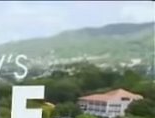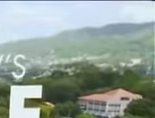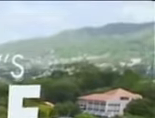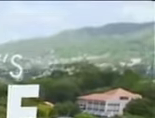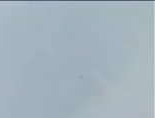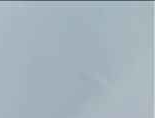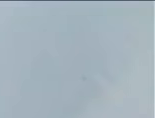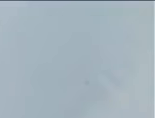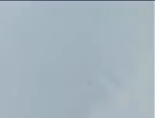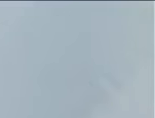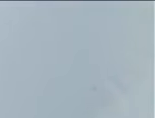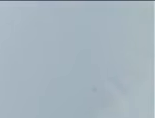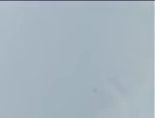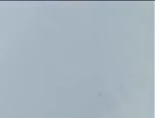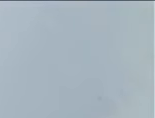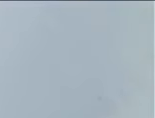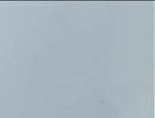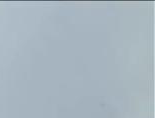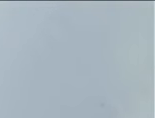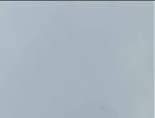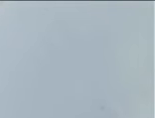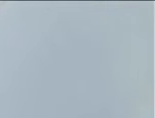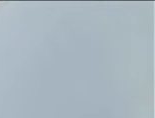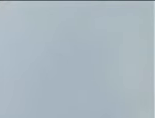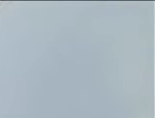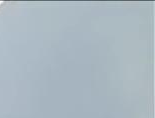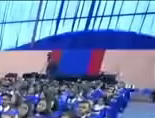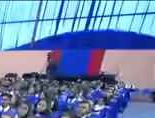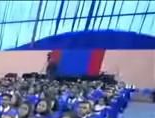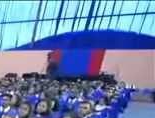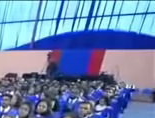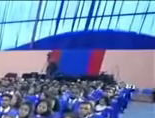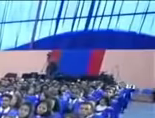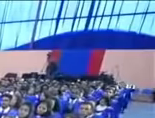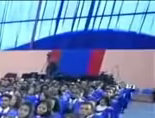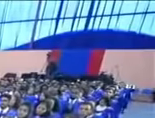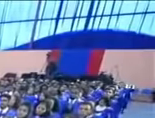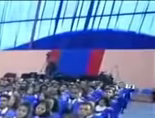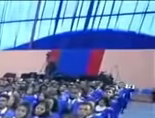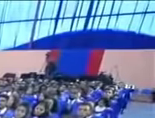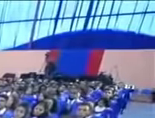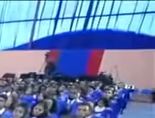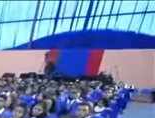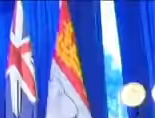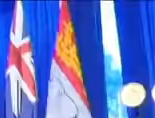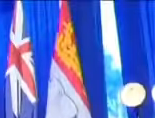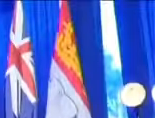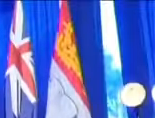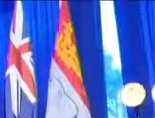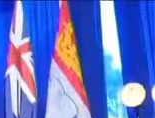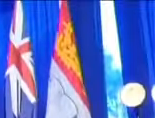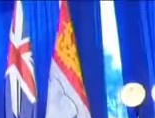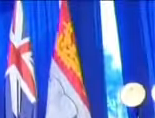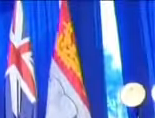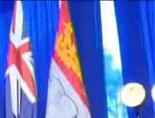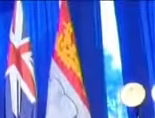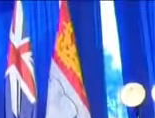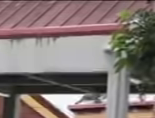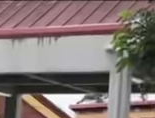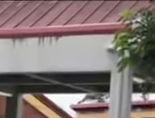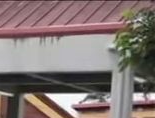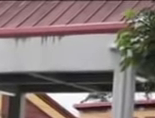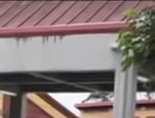journey. With fully accredited programs across 8 faculties, our graduates are innovating regionally and impacting